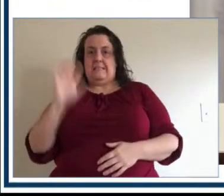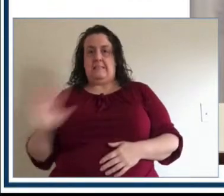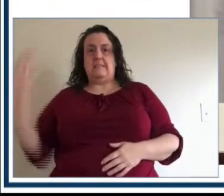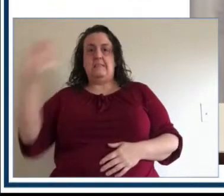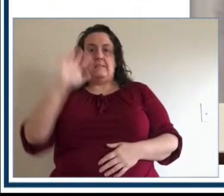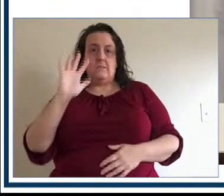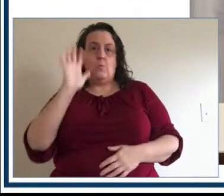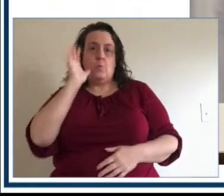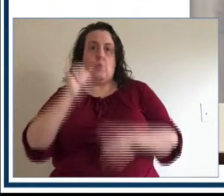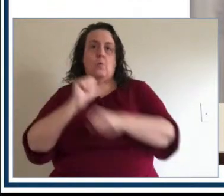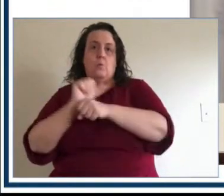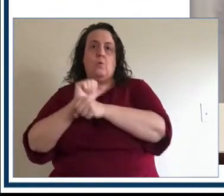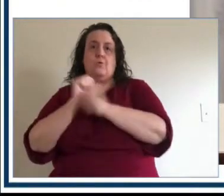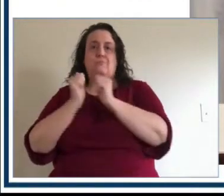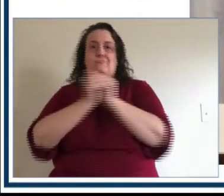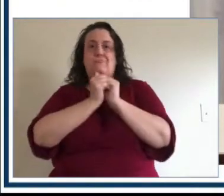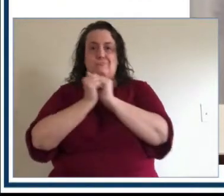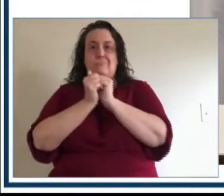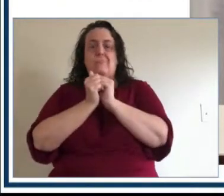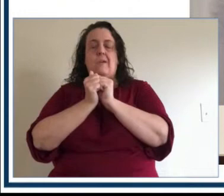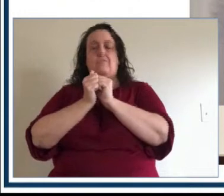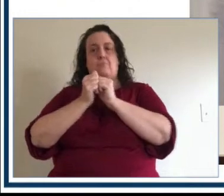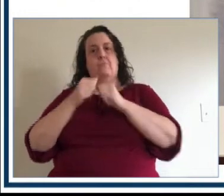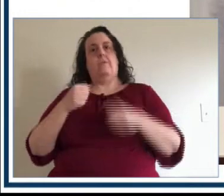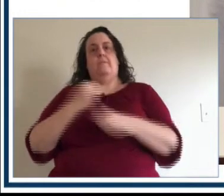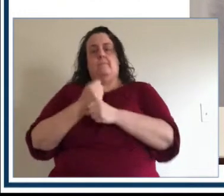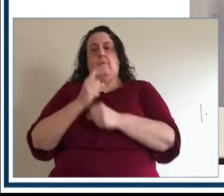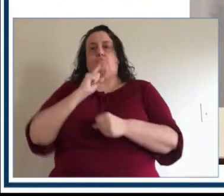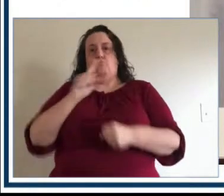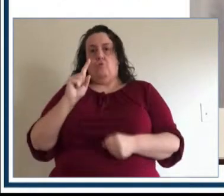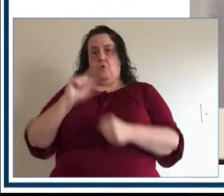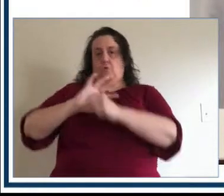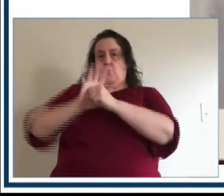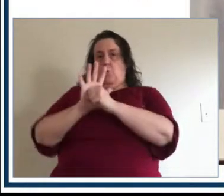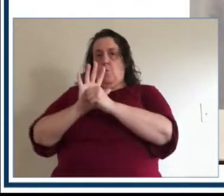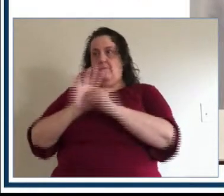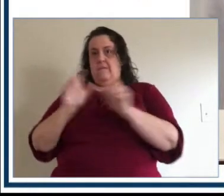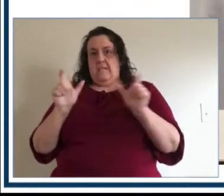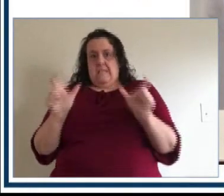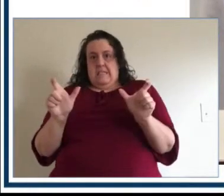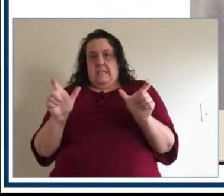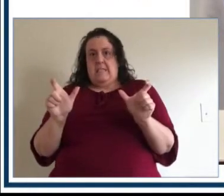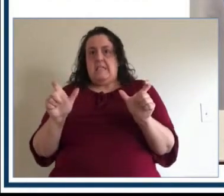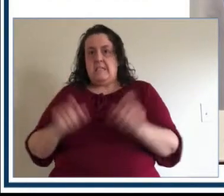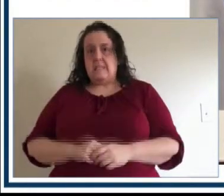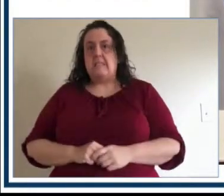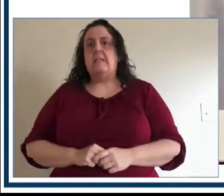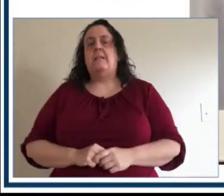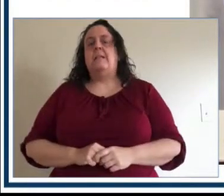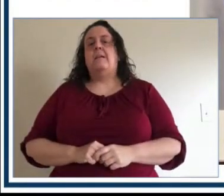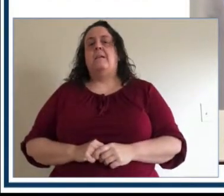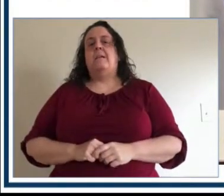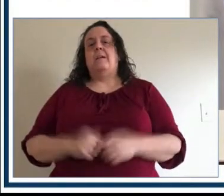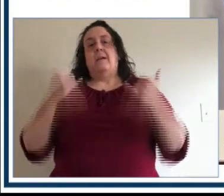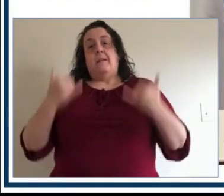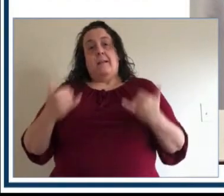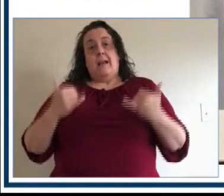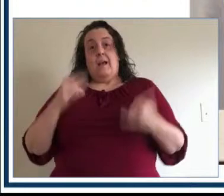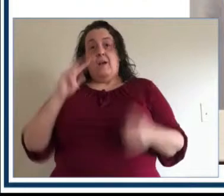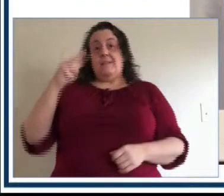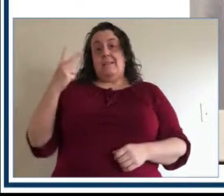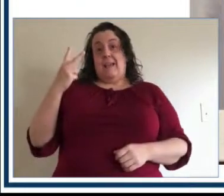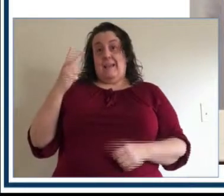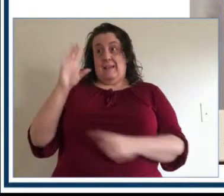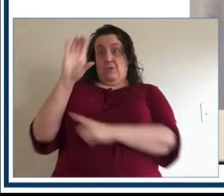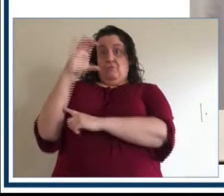keep COVID at bay. But here we are, entering our second Christmas of the pandemic, and our case numbers